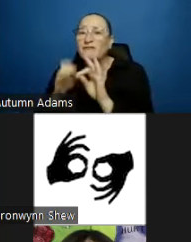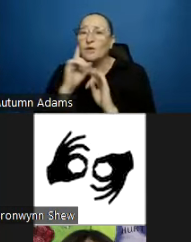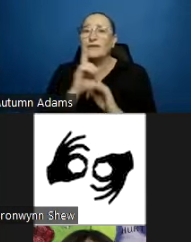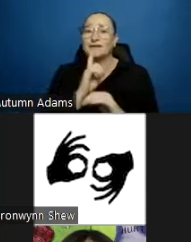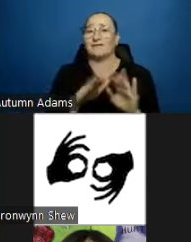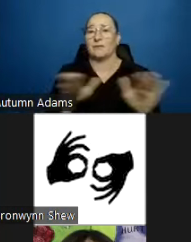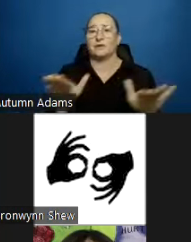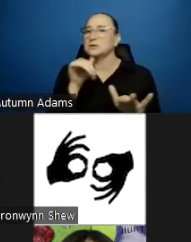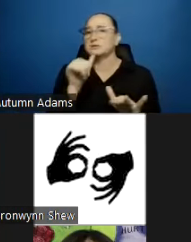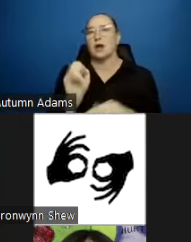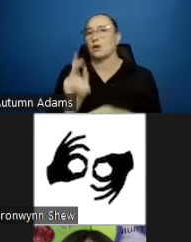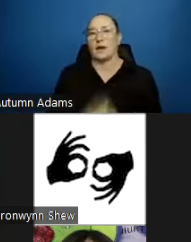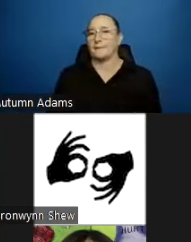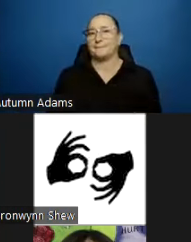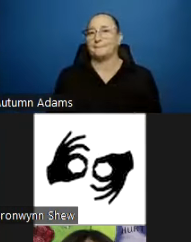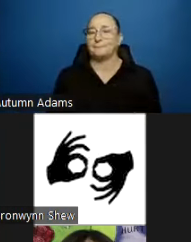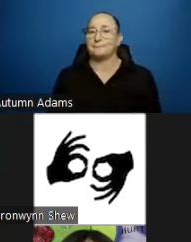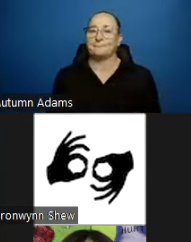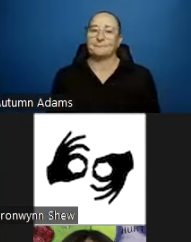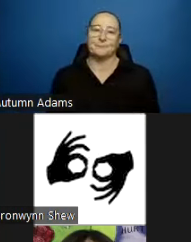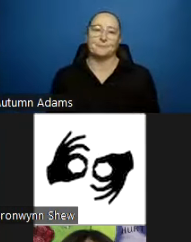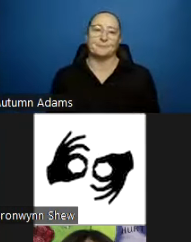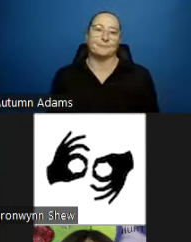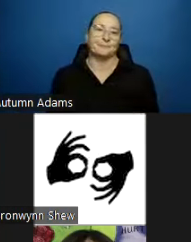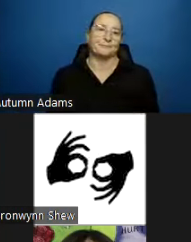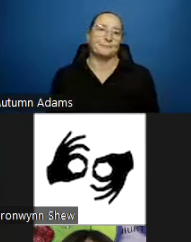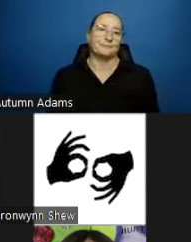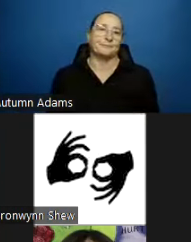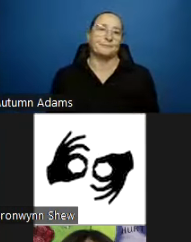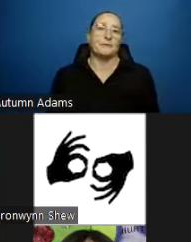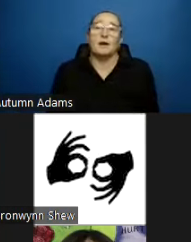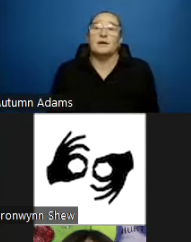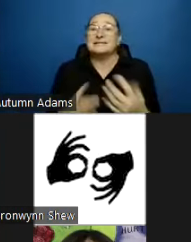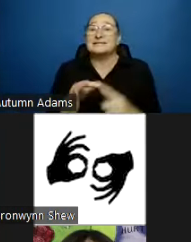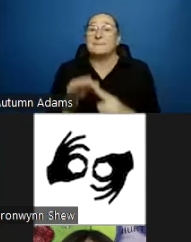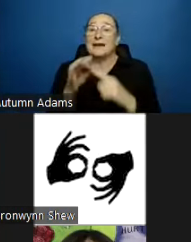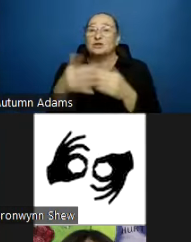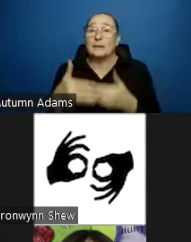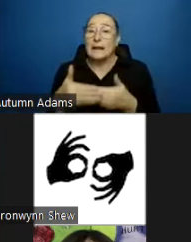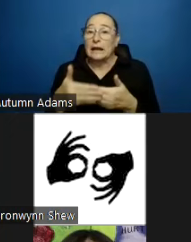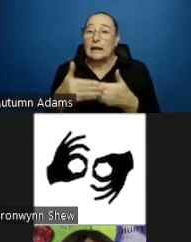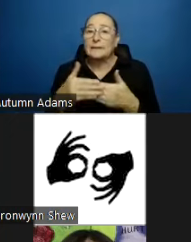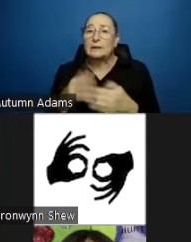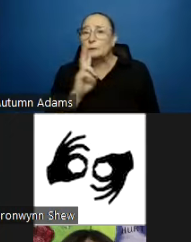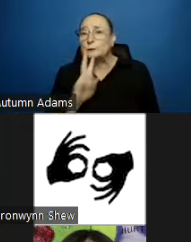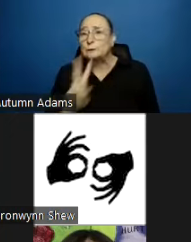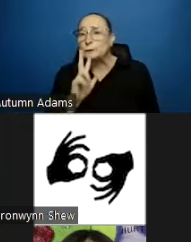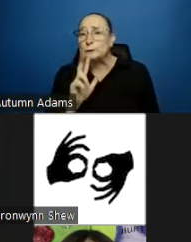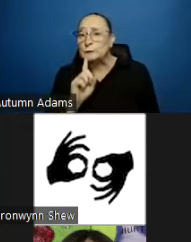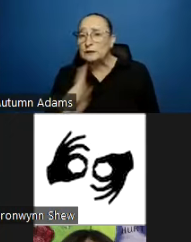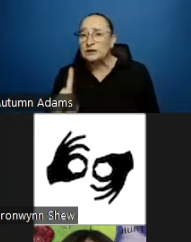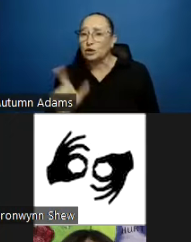not okay. The children identify, especially babies, a 2-year-old or 1-year-old, do you think they have